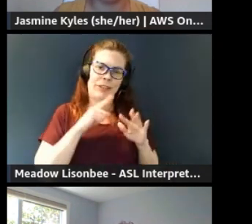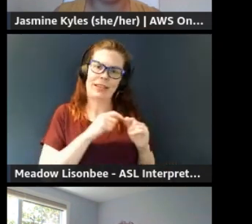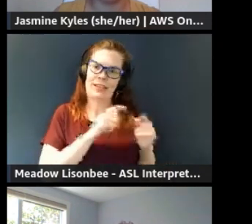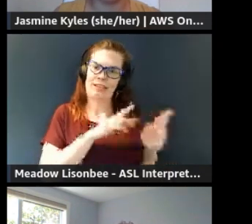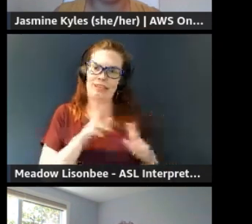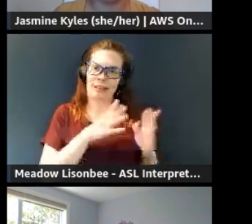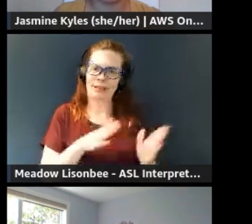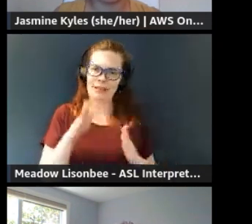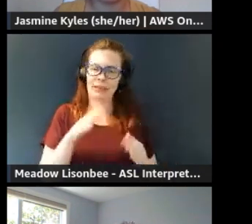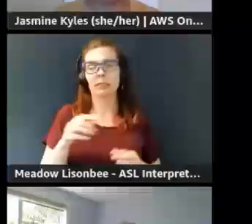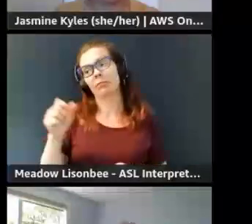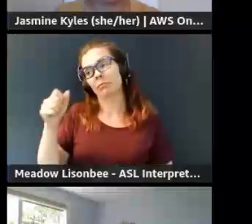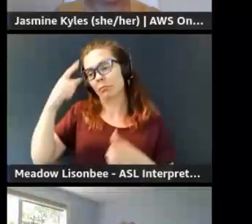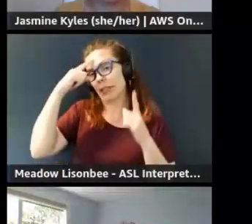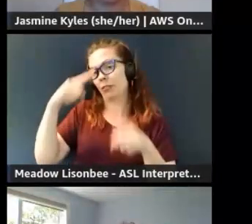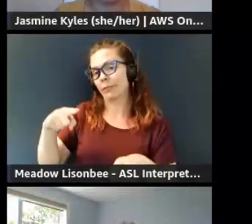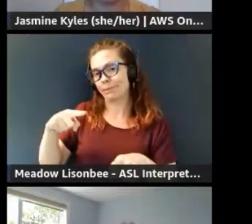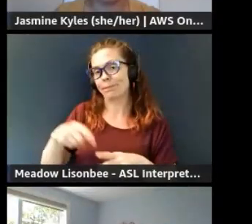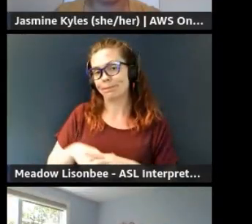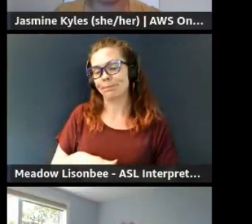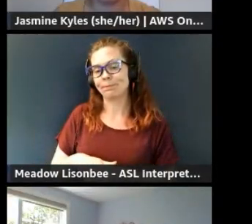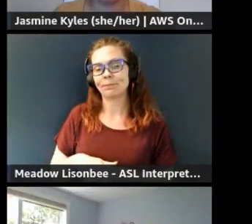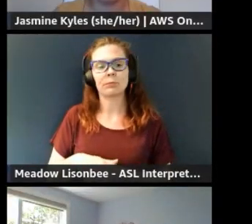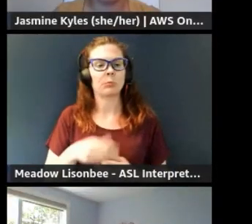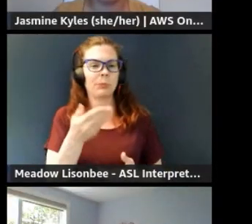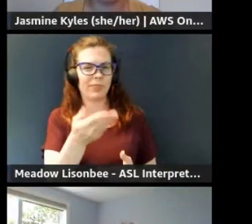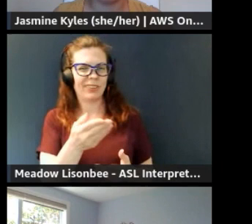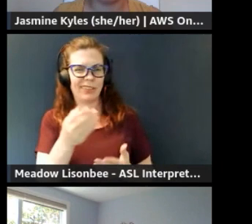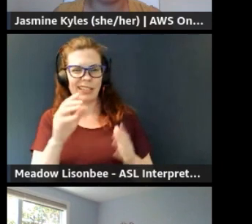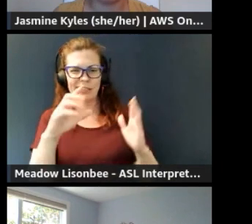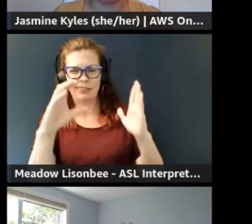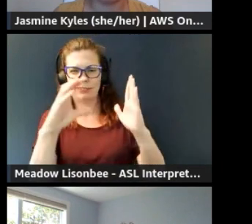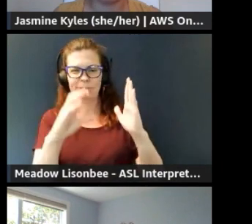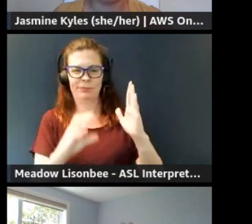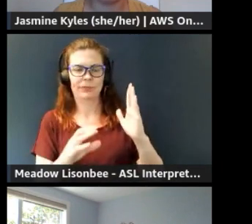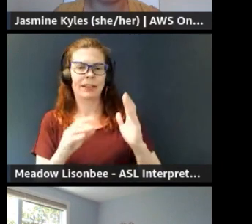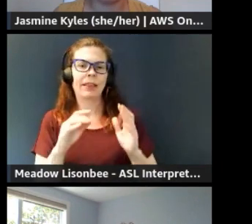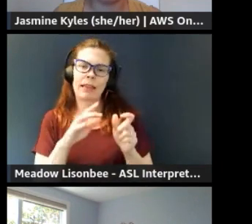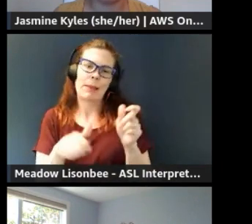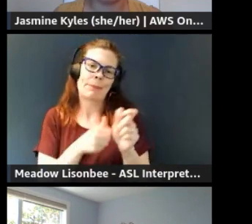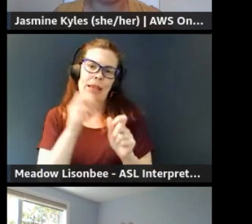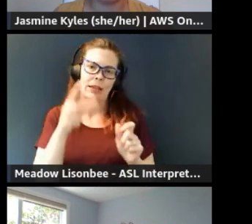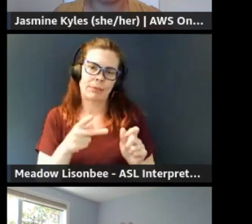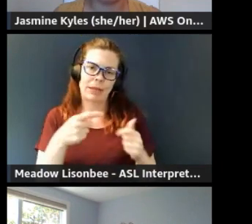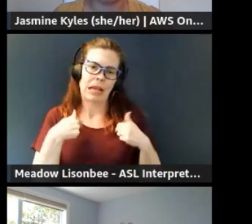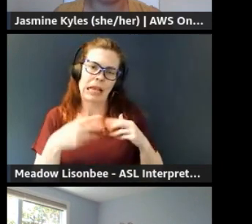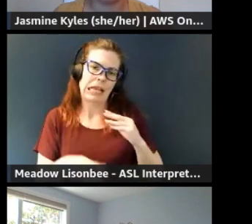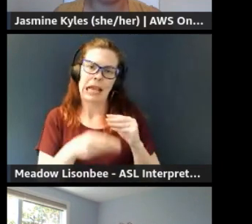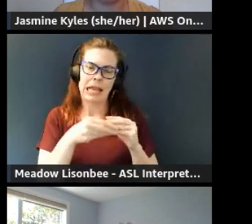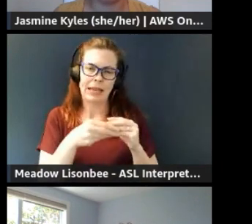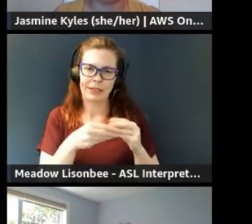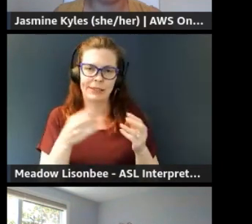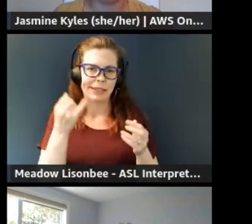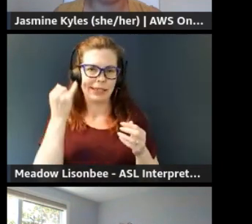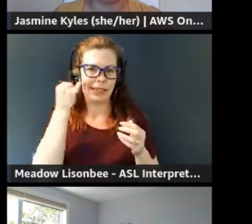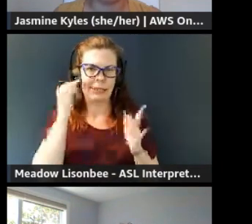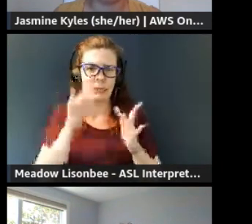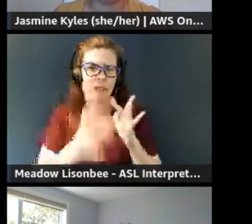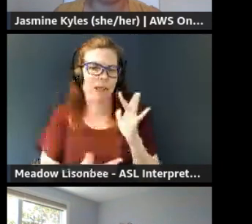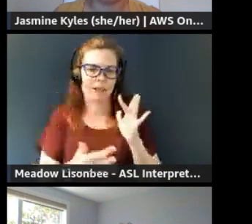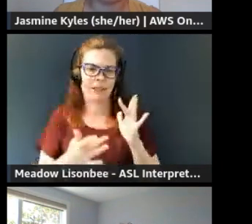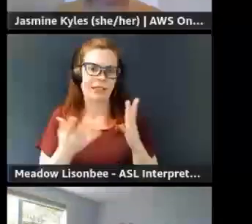class. Absolutely. These cells here, this is just backup for me. I added this just in case we lost connection in